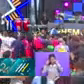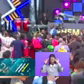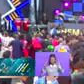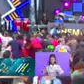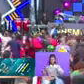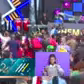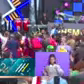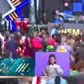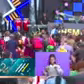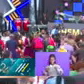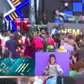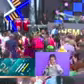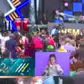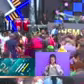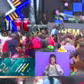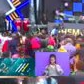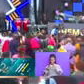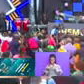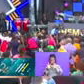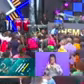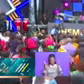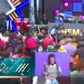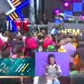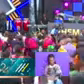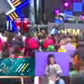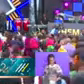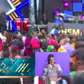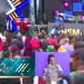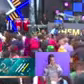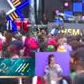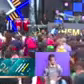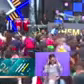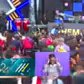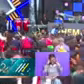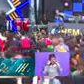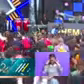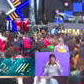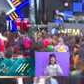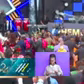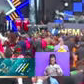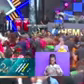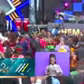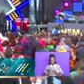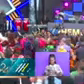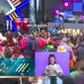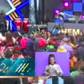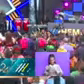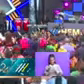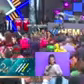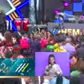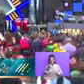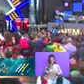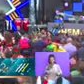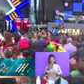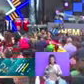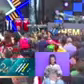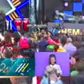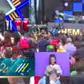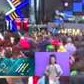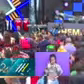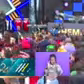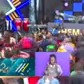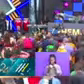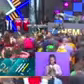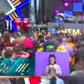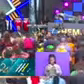evil are in your family every evil Alt in your husband family